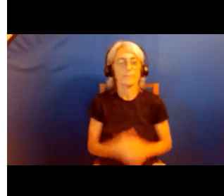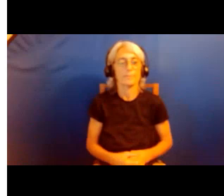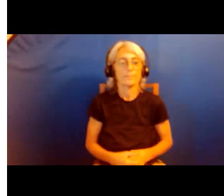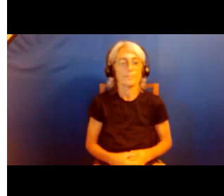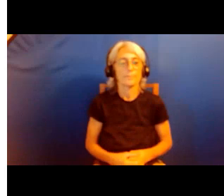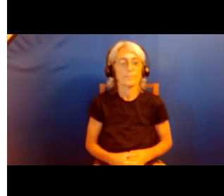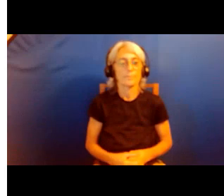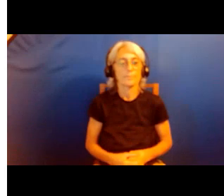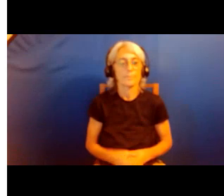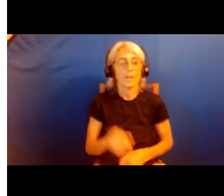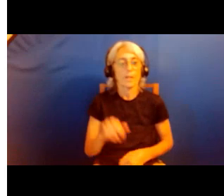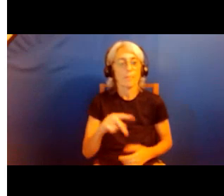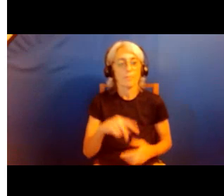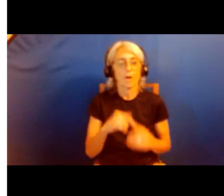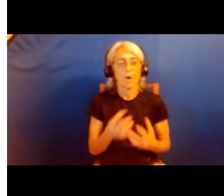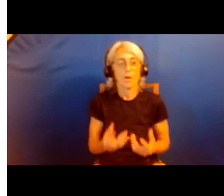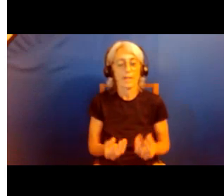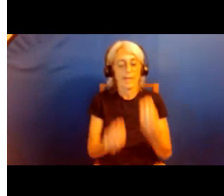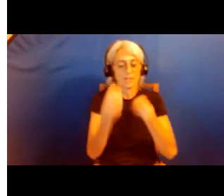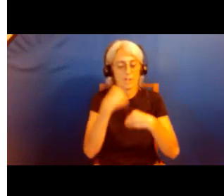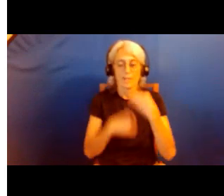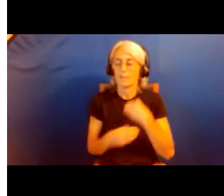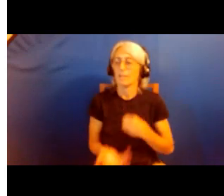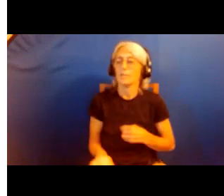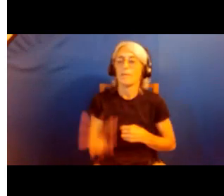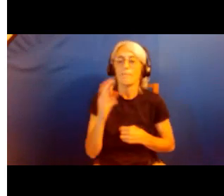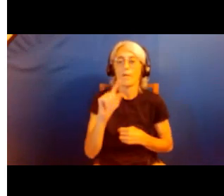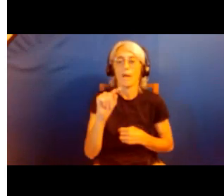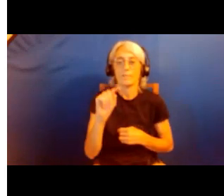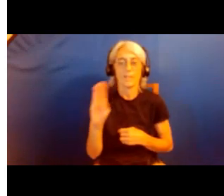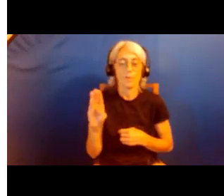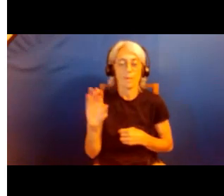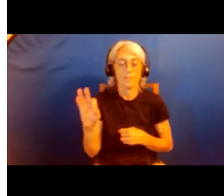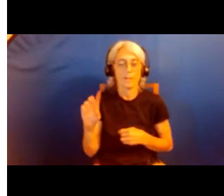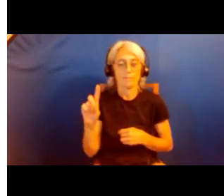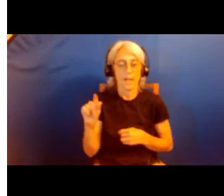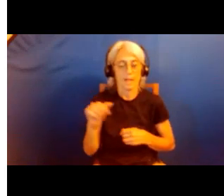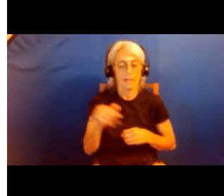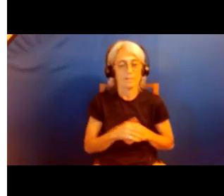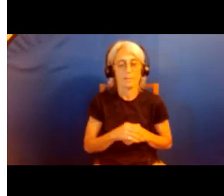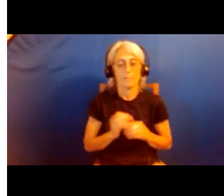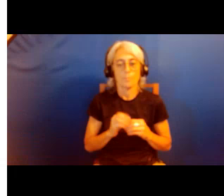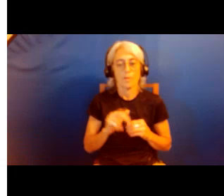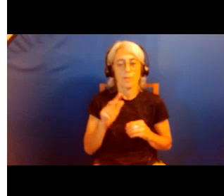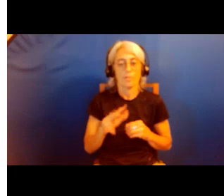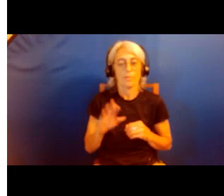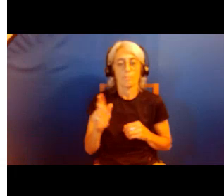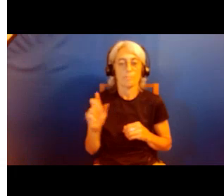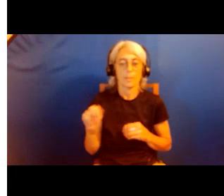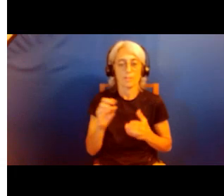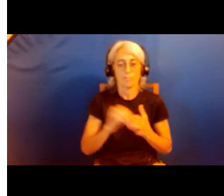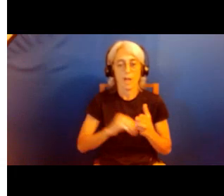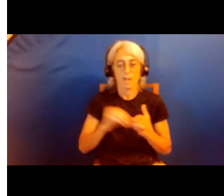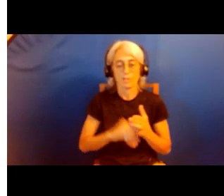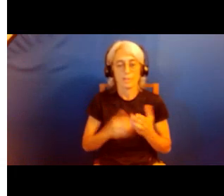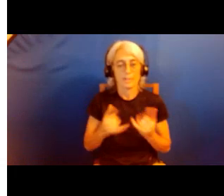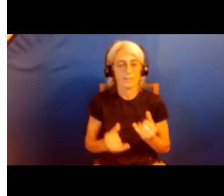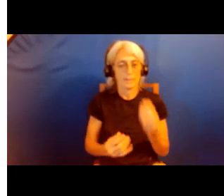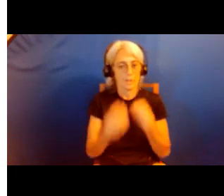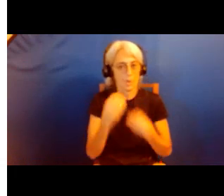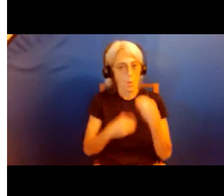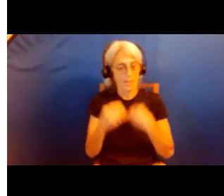has already ingested 5 terabytes of data and over 33 billion records, and it's still going. I just learned